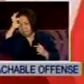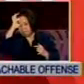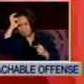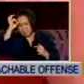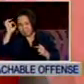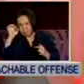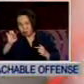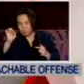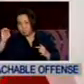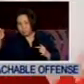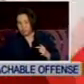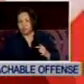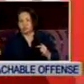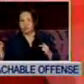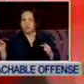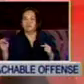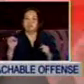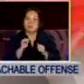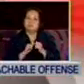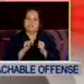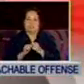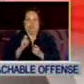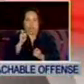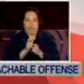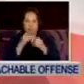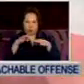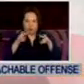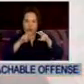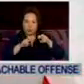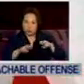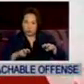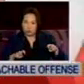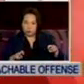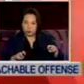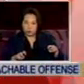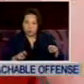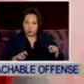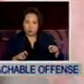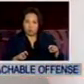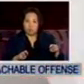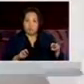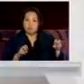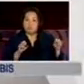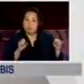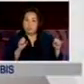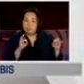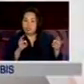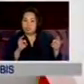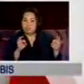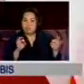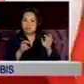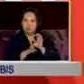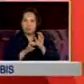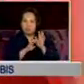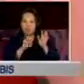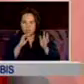is asked to catalog what he owes and what he owns, some information may fall into the crack. Not as an act